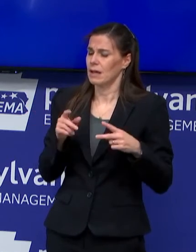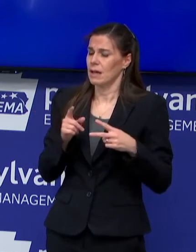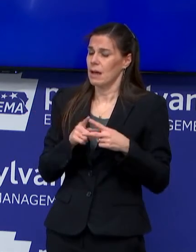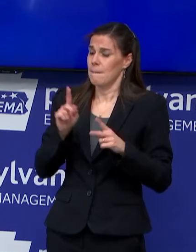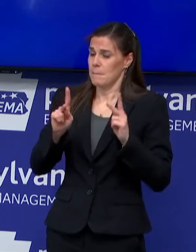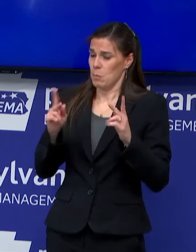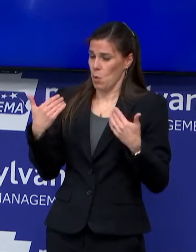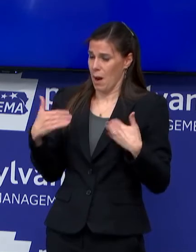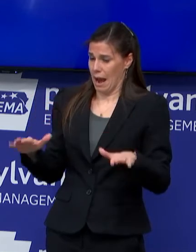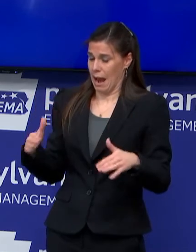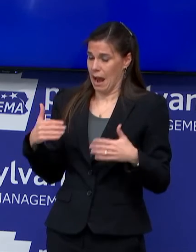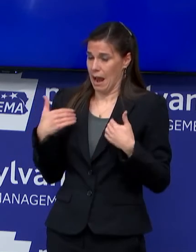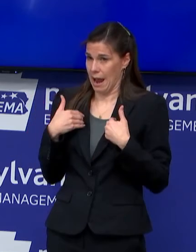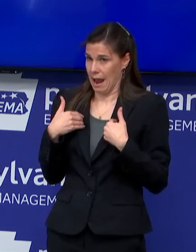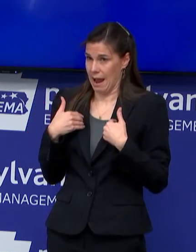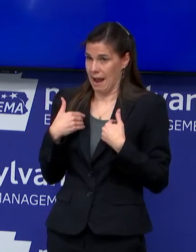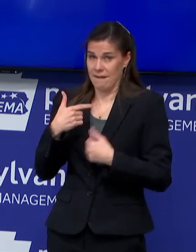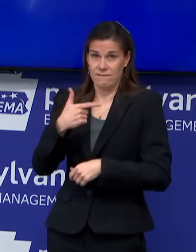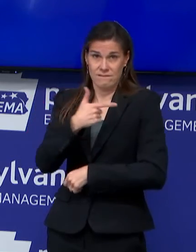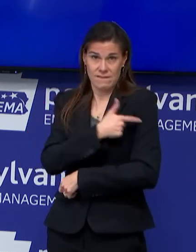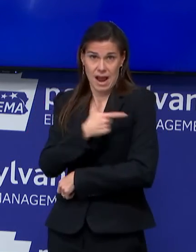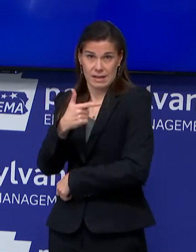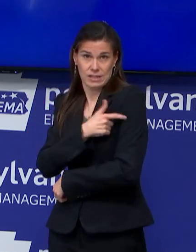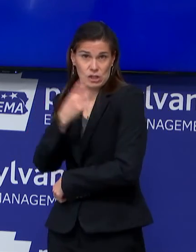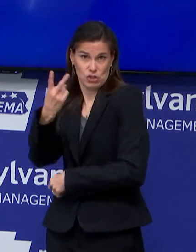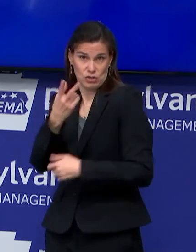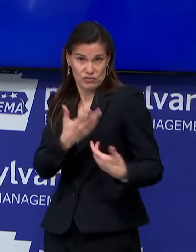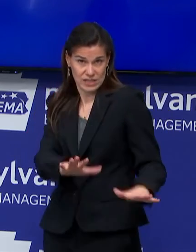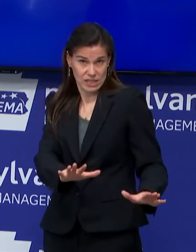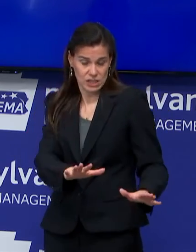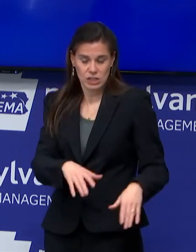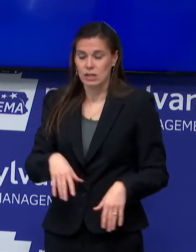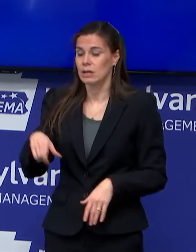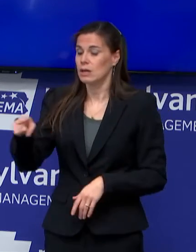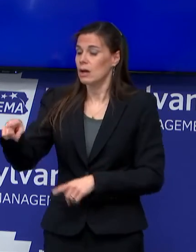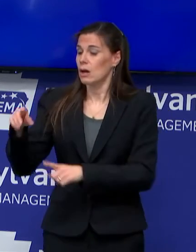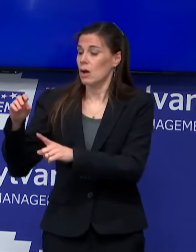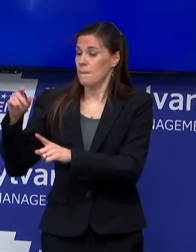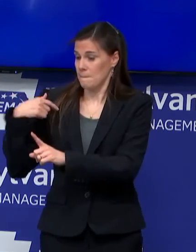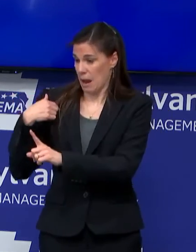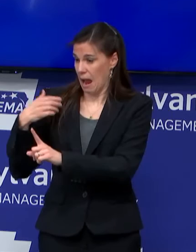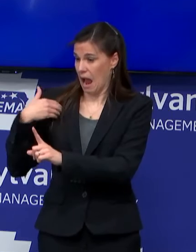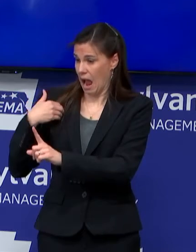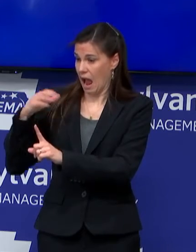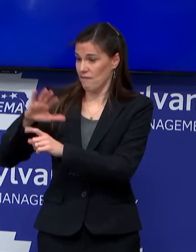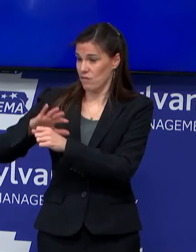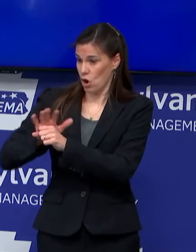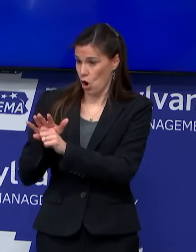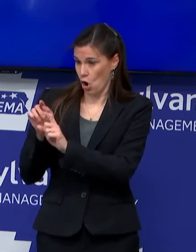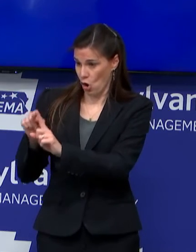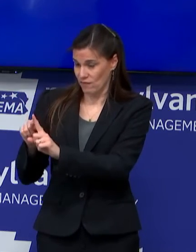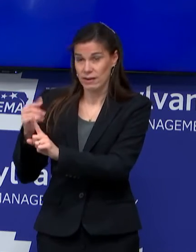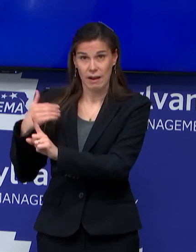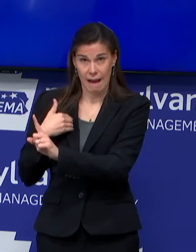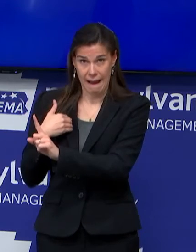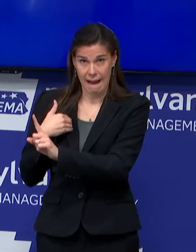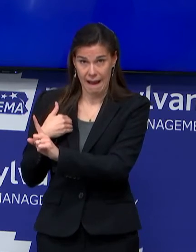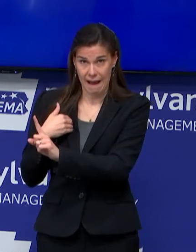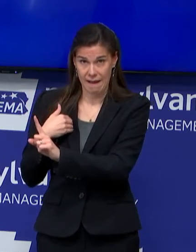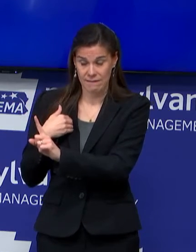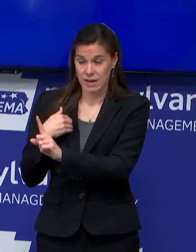fully but come into contact with someone exposed to COVID-19 have to quarantine if it's been longer than 3 months since